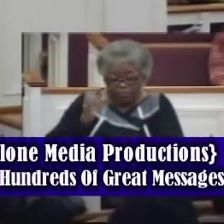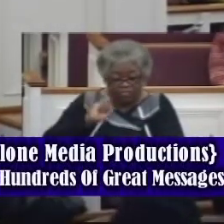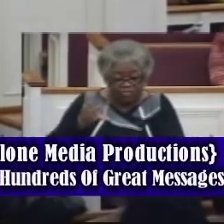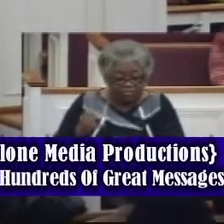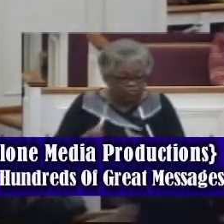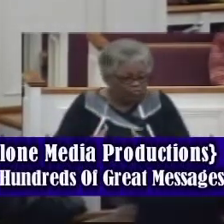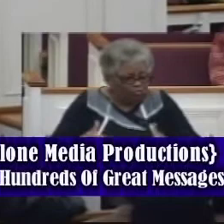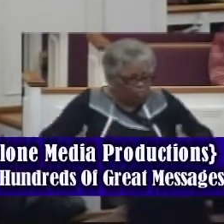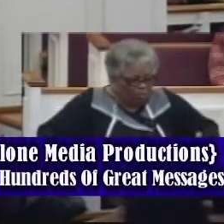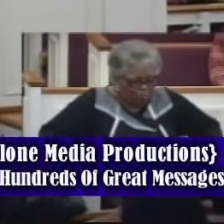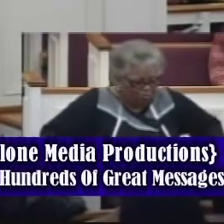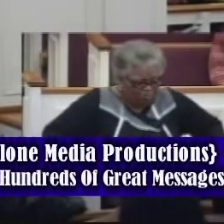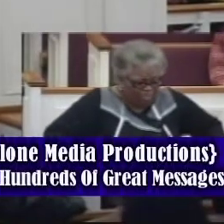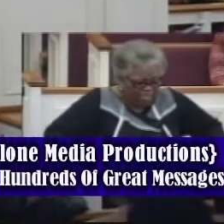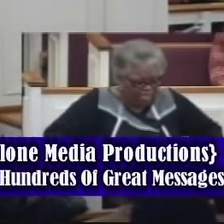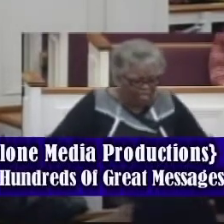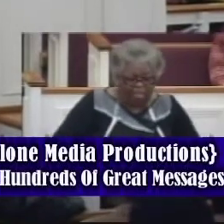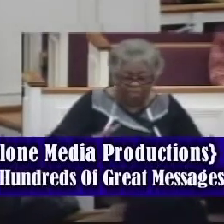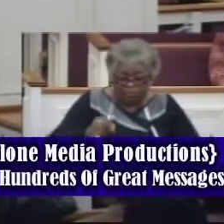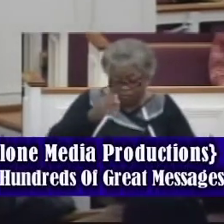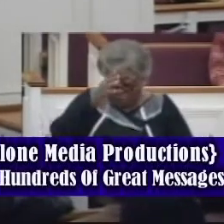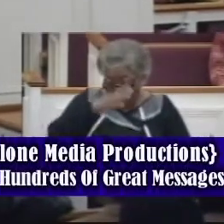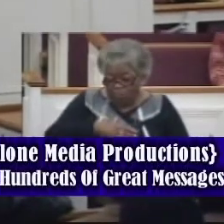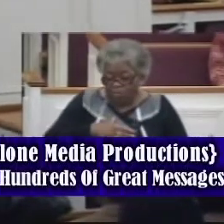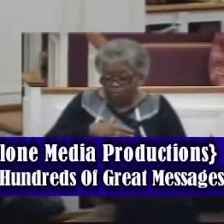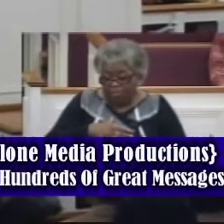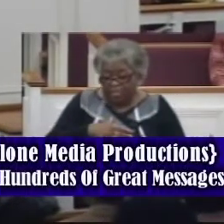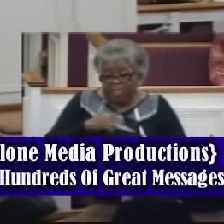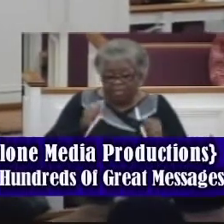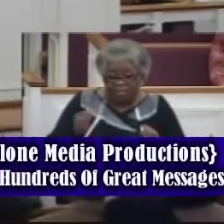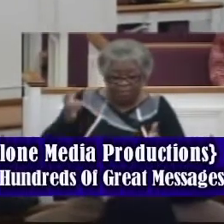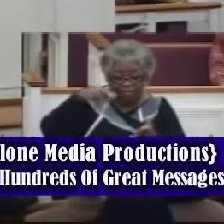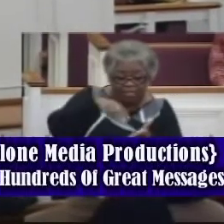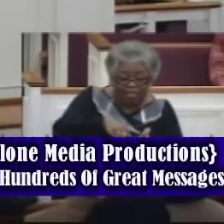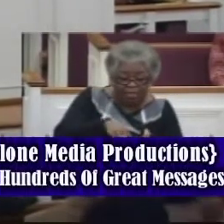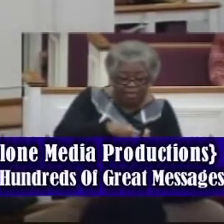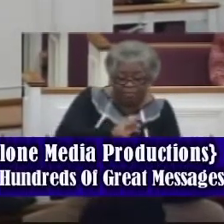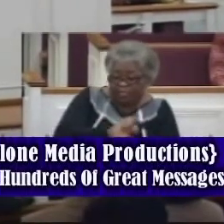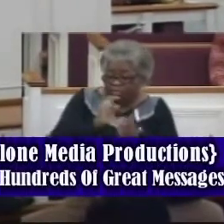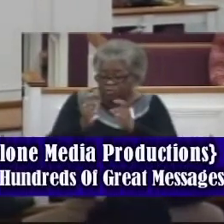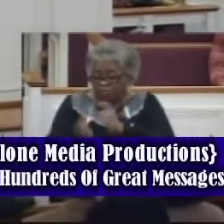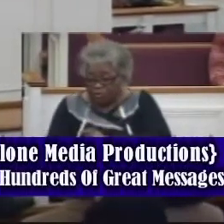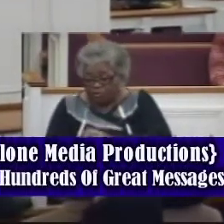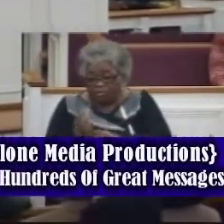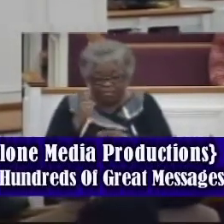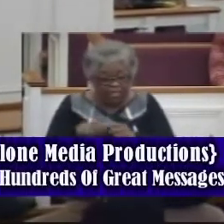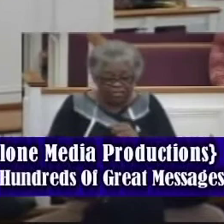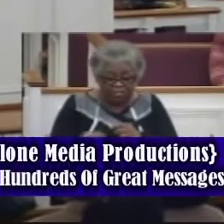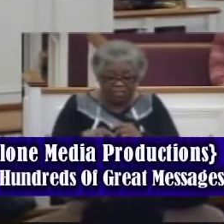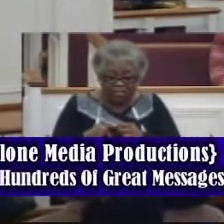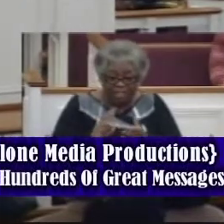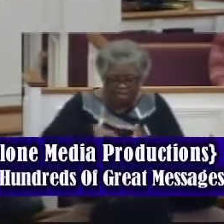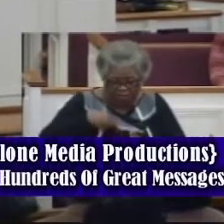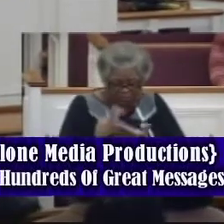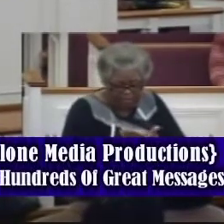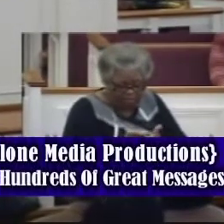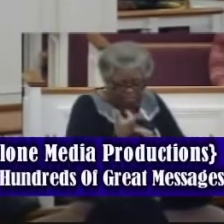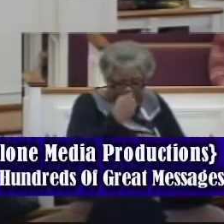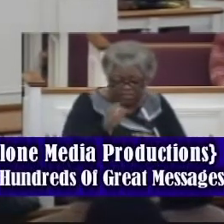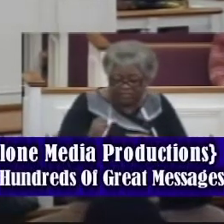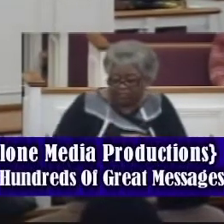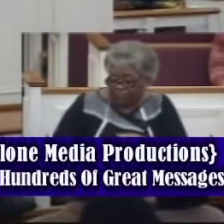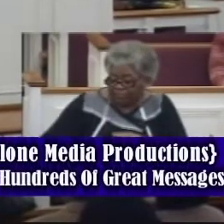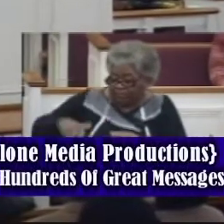too big. What no human man could pick him up and turn him. They couldn't flip him because he